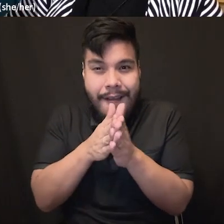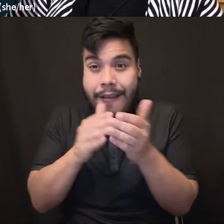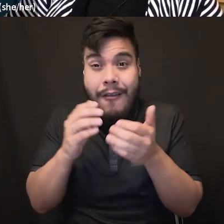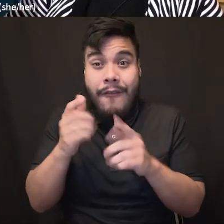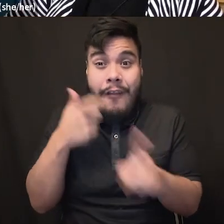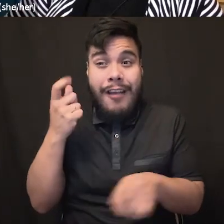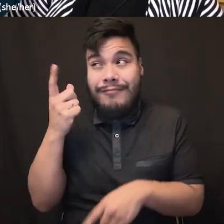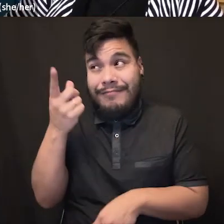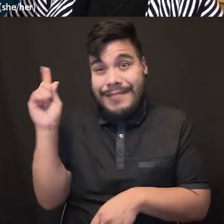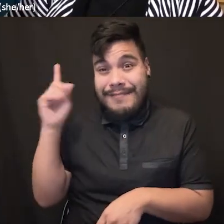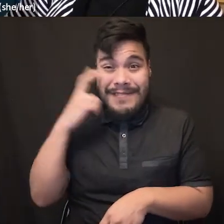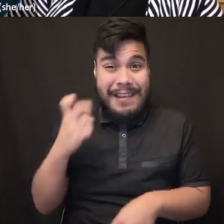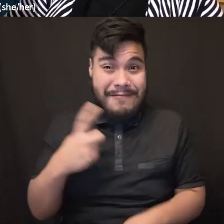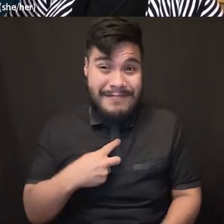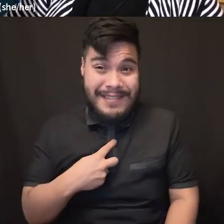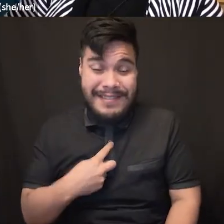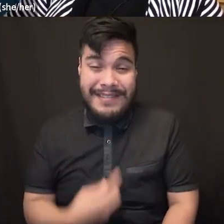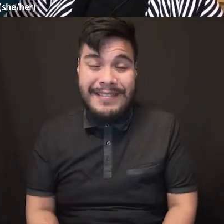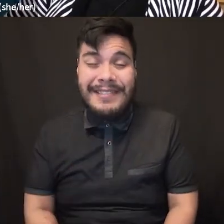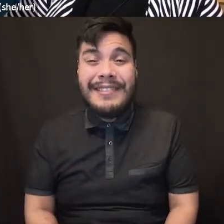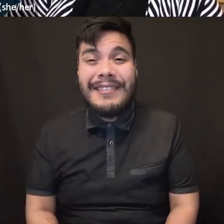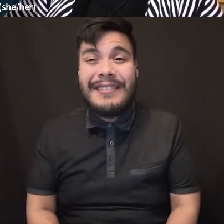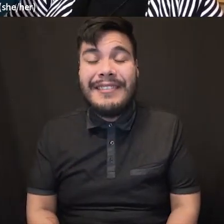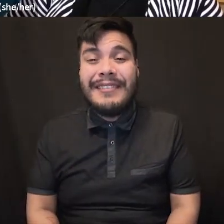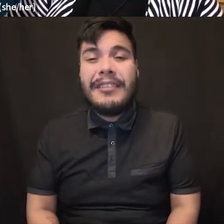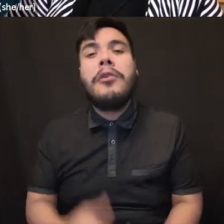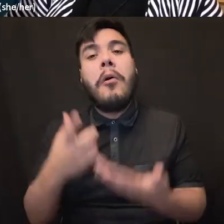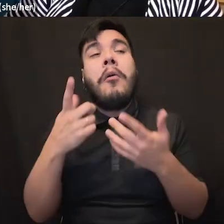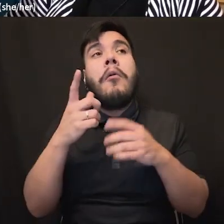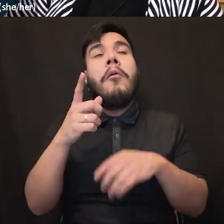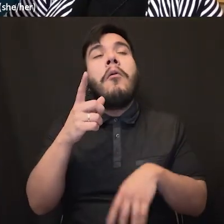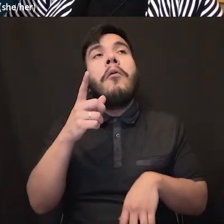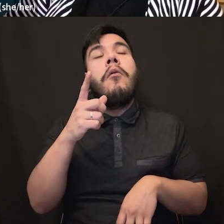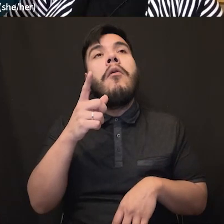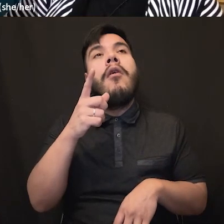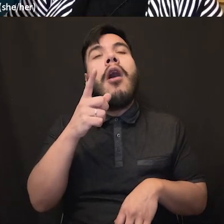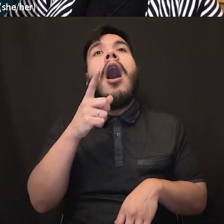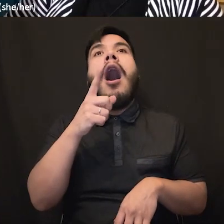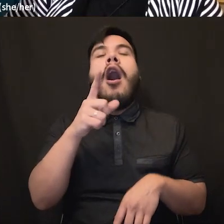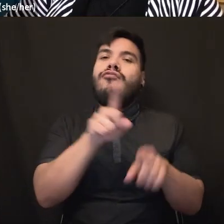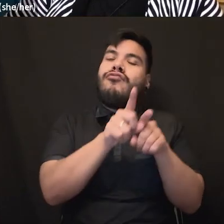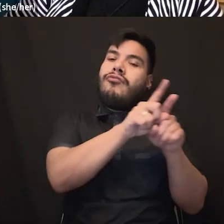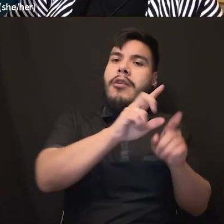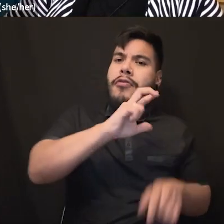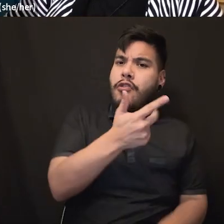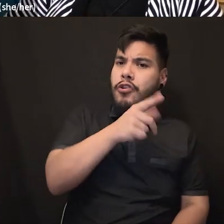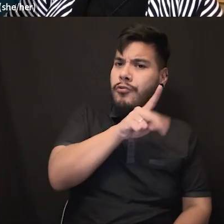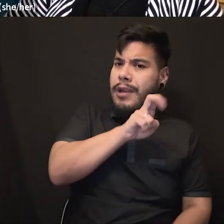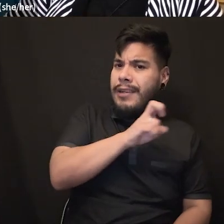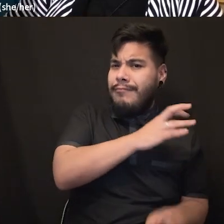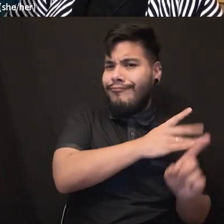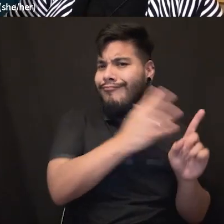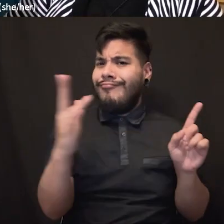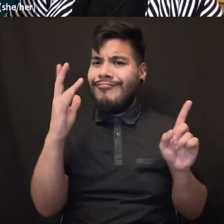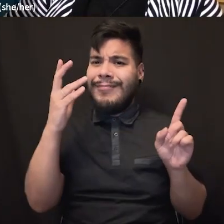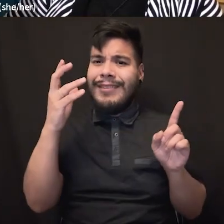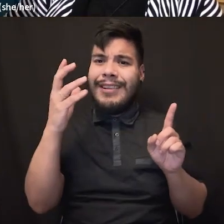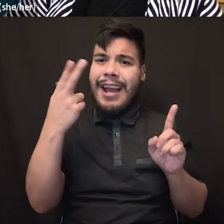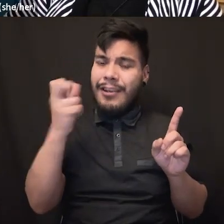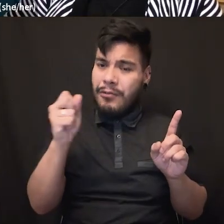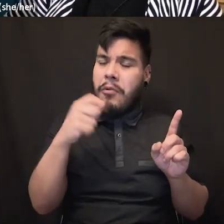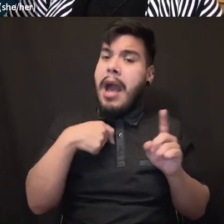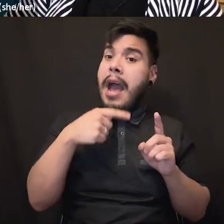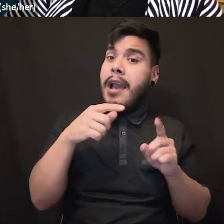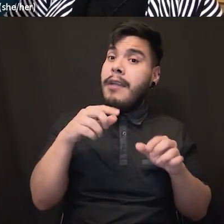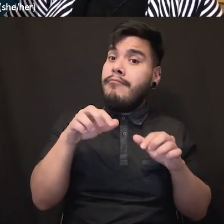something. So actually, I played classical piano from like third grade till my senior year in high school. And when I was